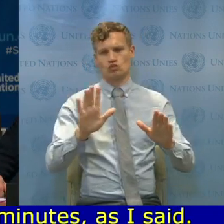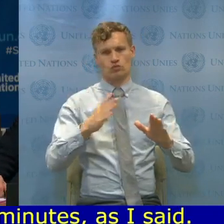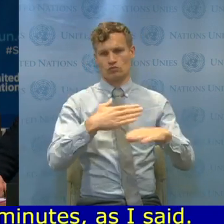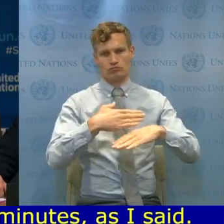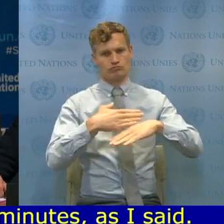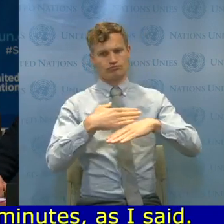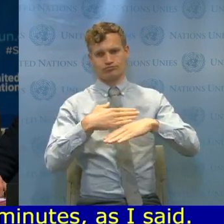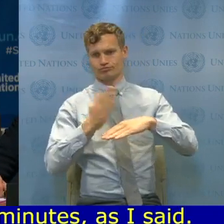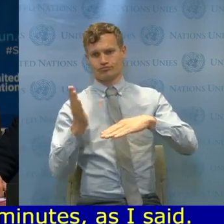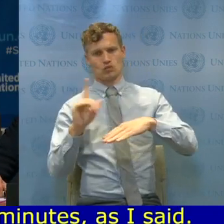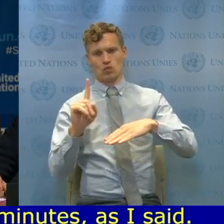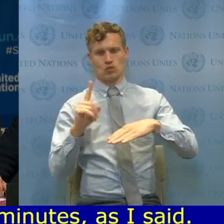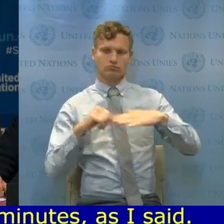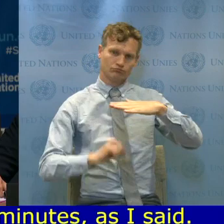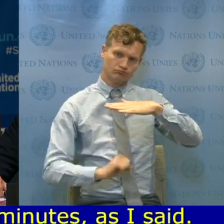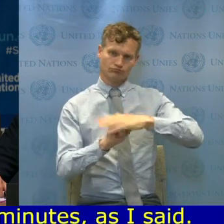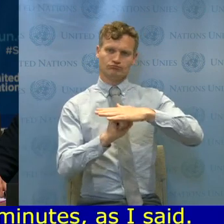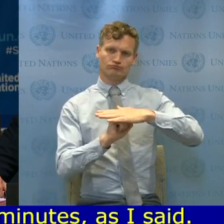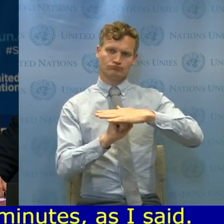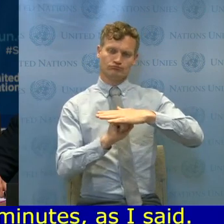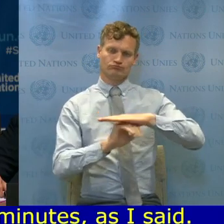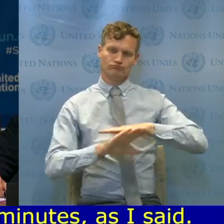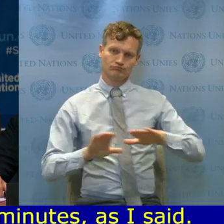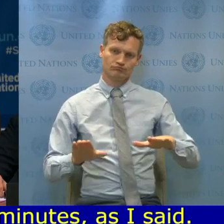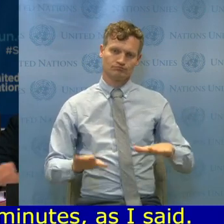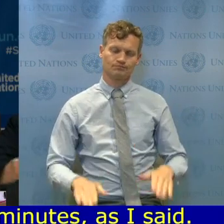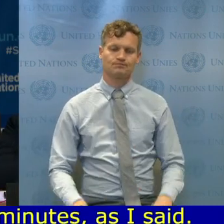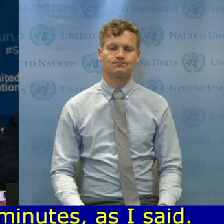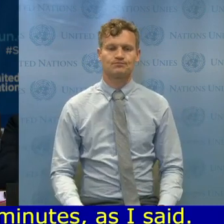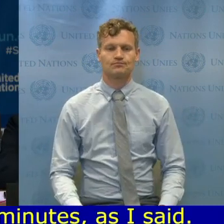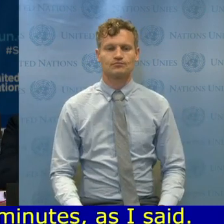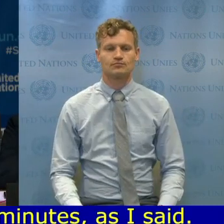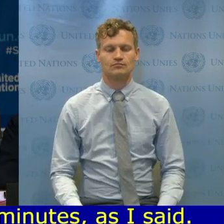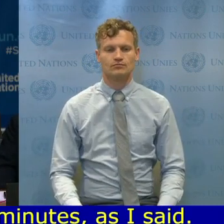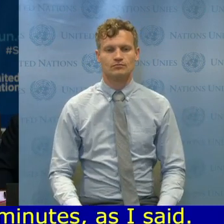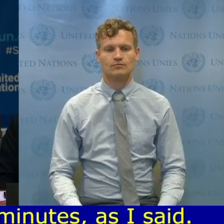distinguished panelists. Please note that when making your oral